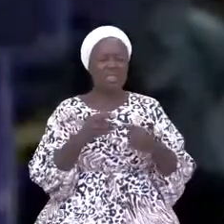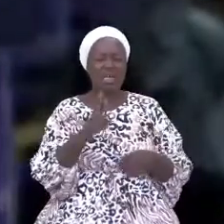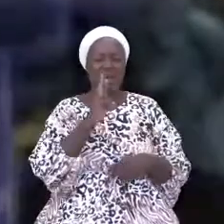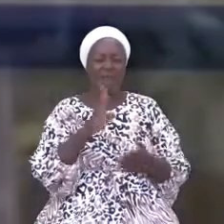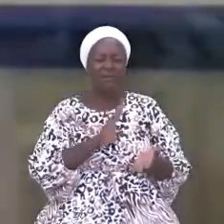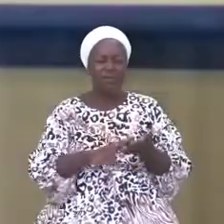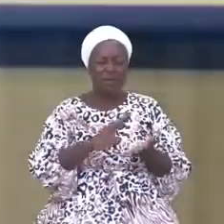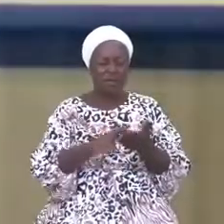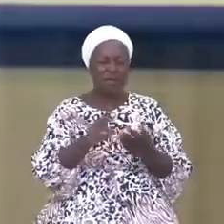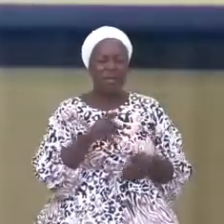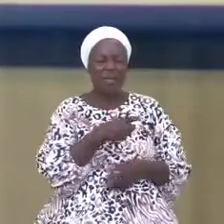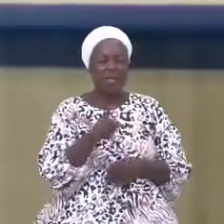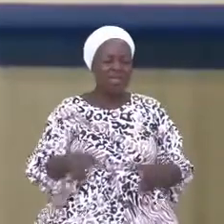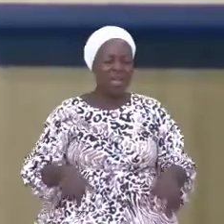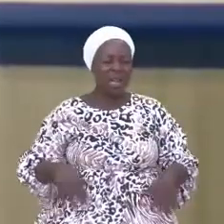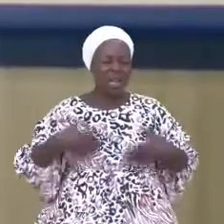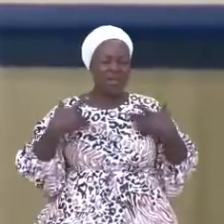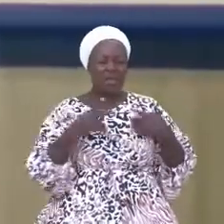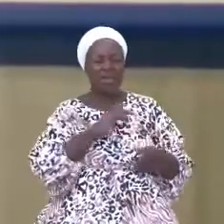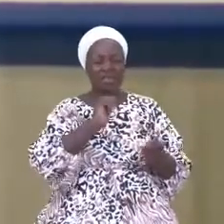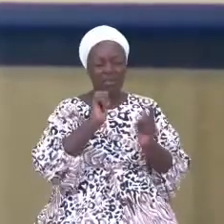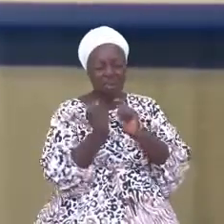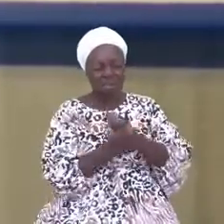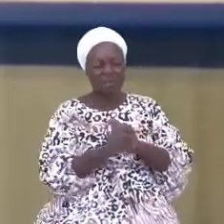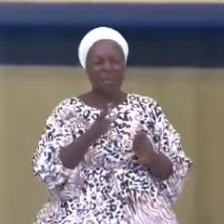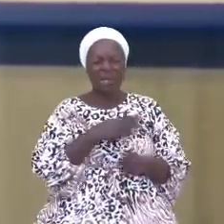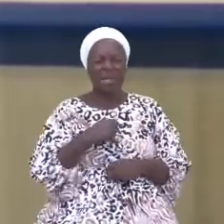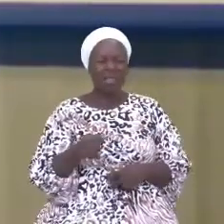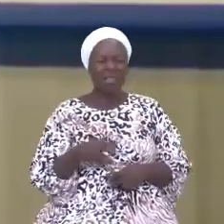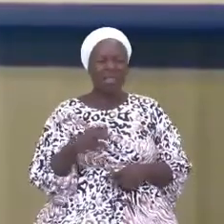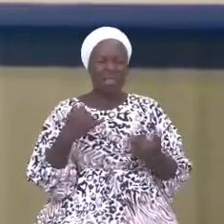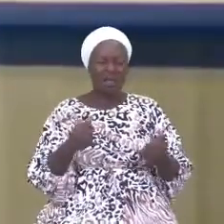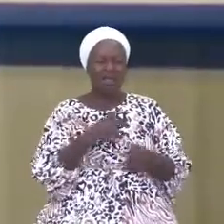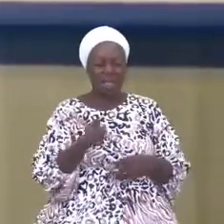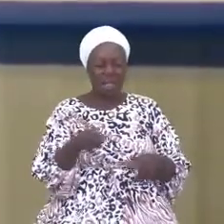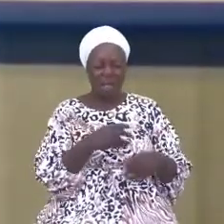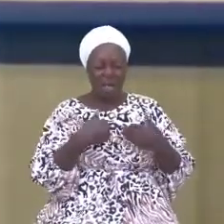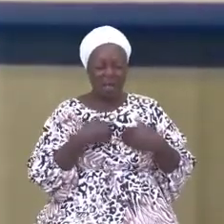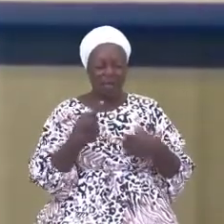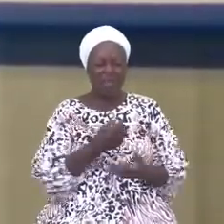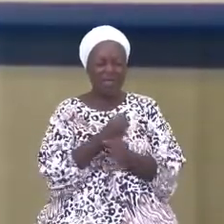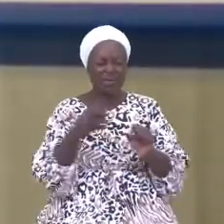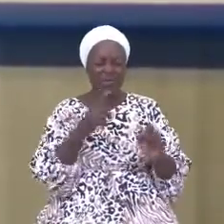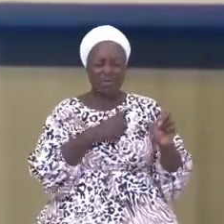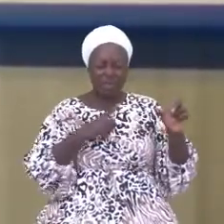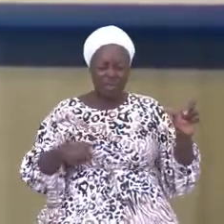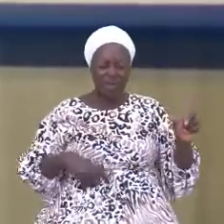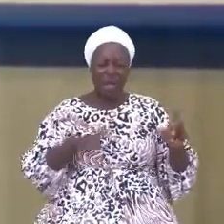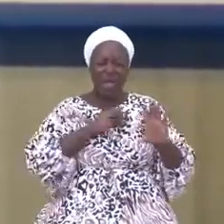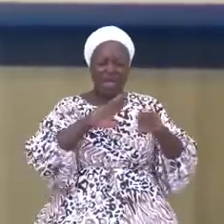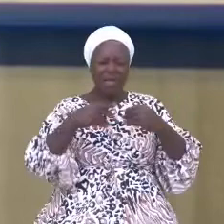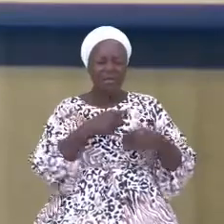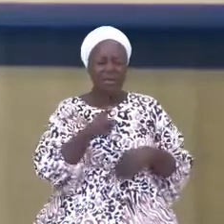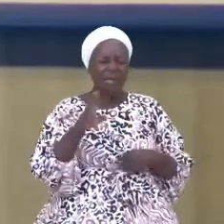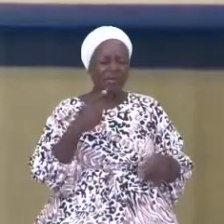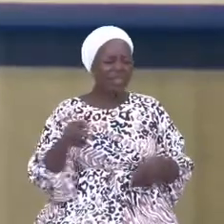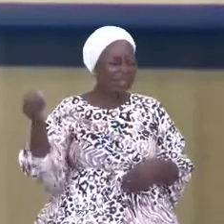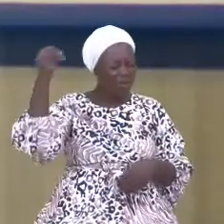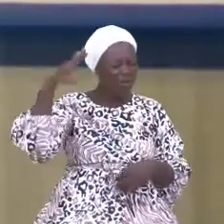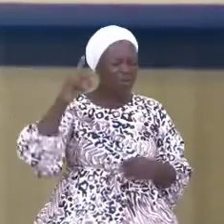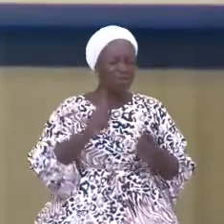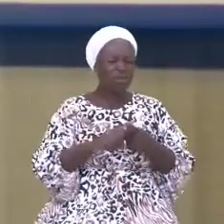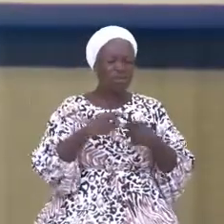Their lives are transformed. They have the salvation of the Lord, and give them the grace to keep